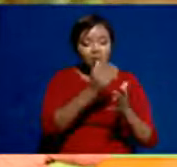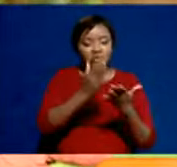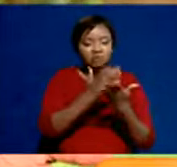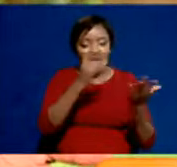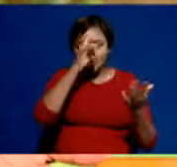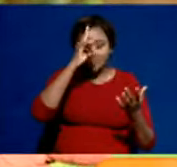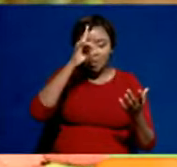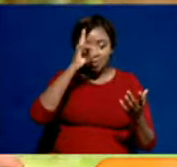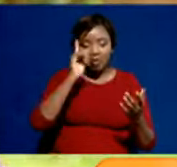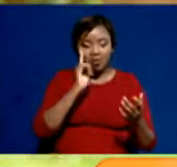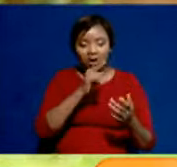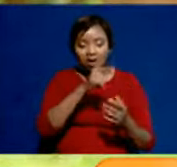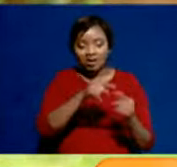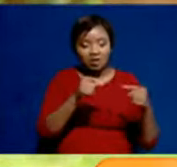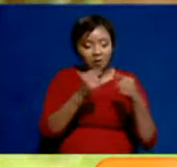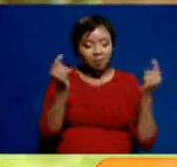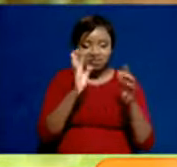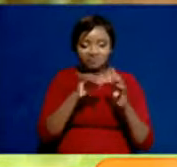standing orders,